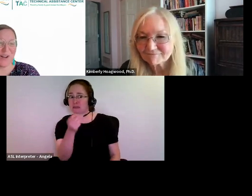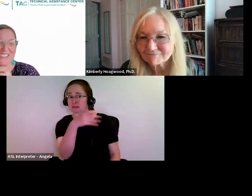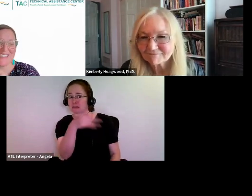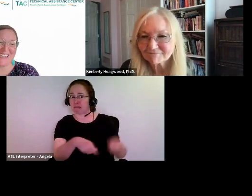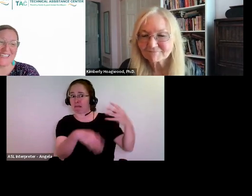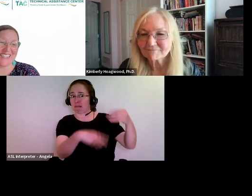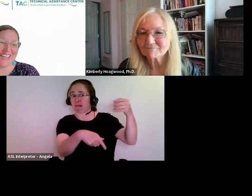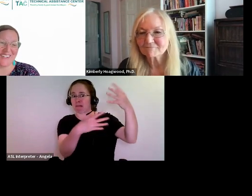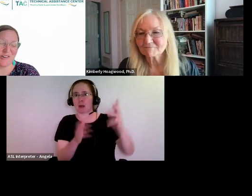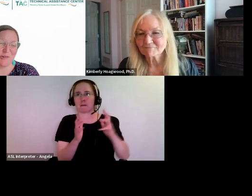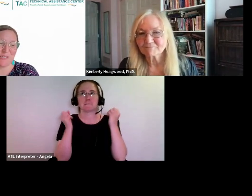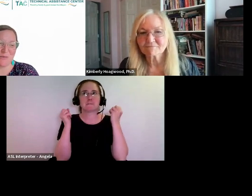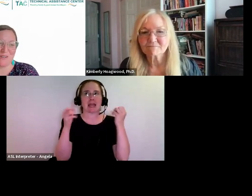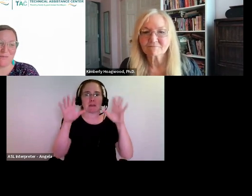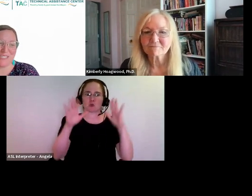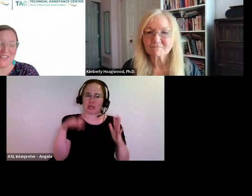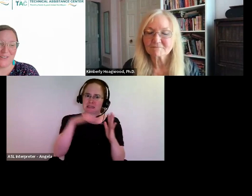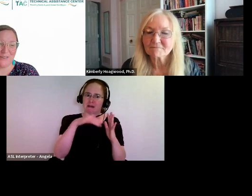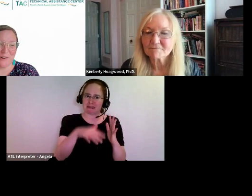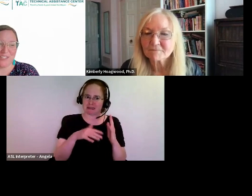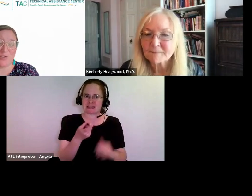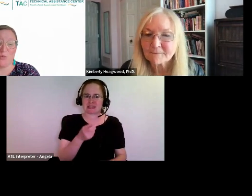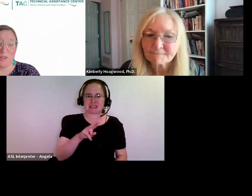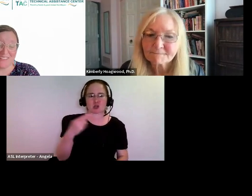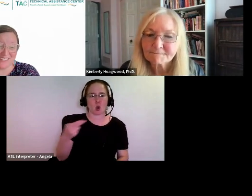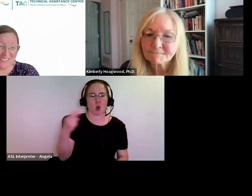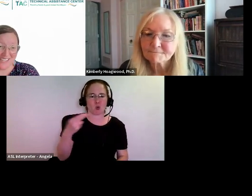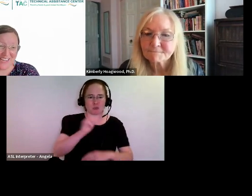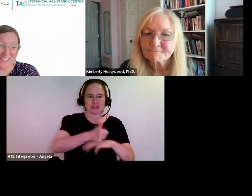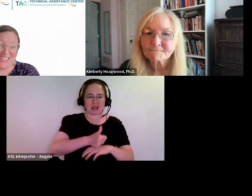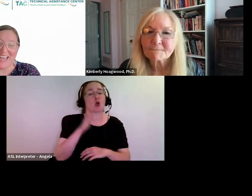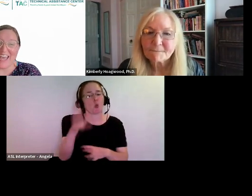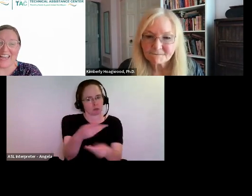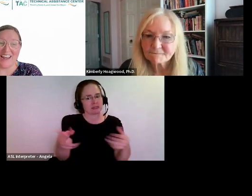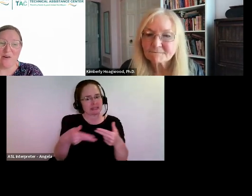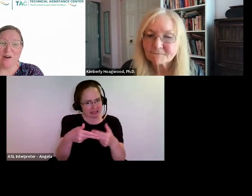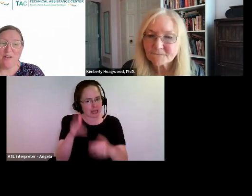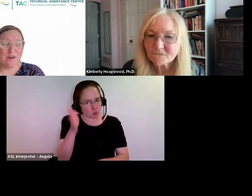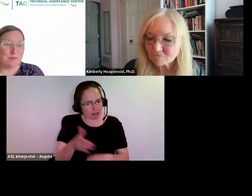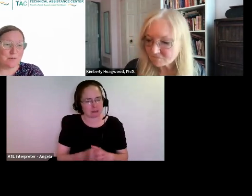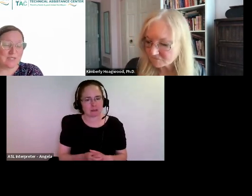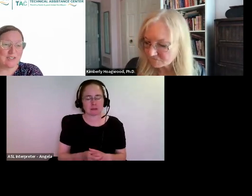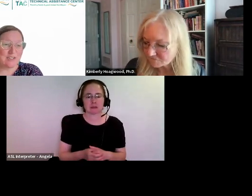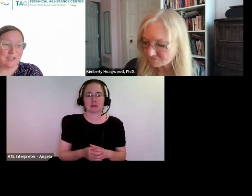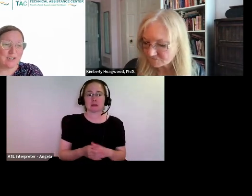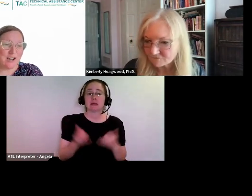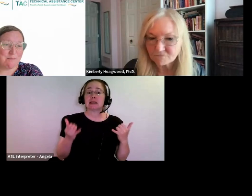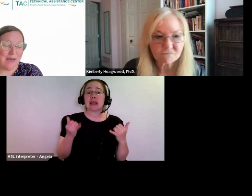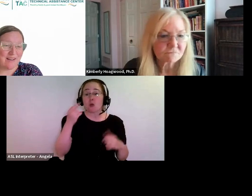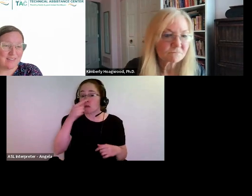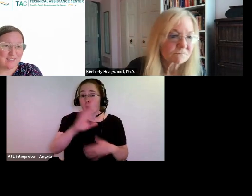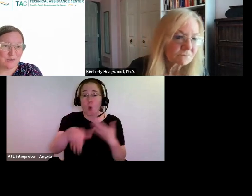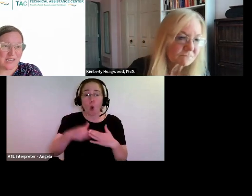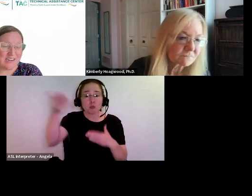many great studies that Dr. Hode was put together there for us. You will get these slides. And now if all of our presenters could